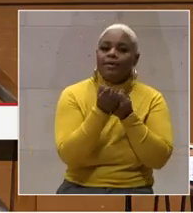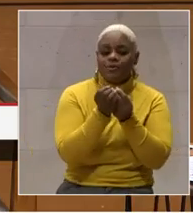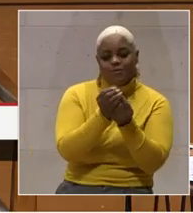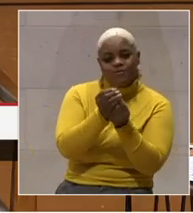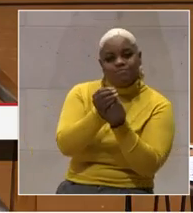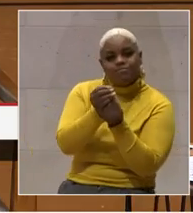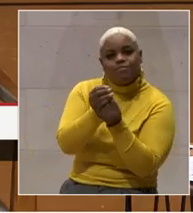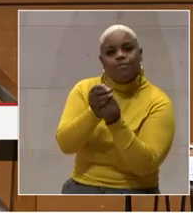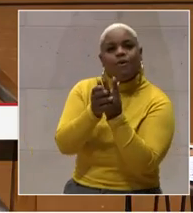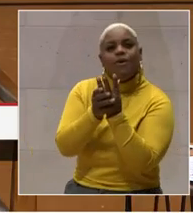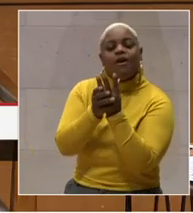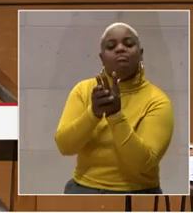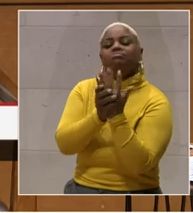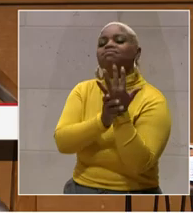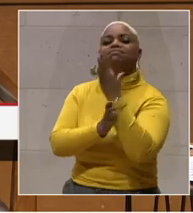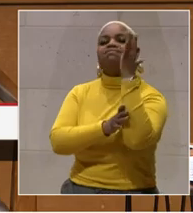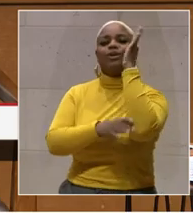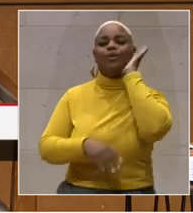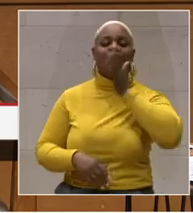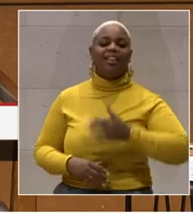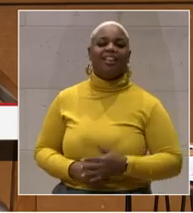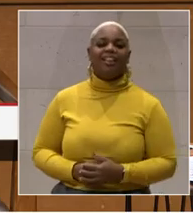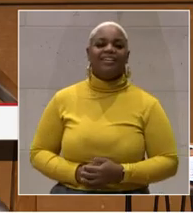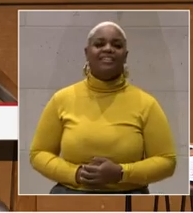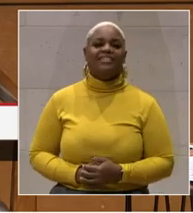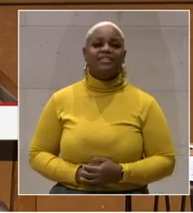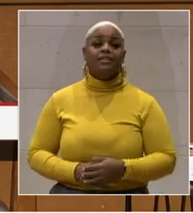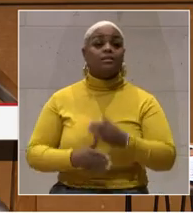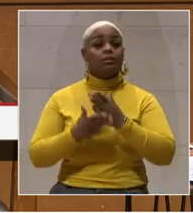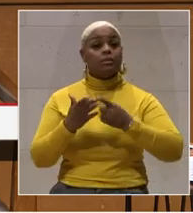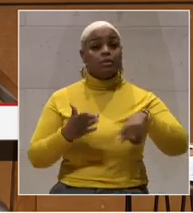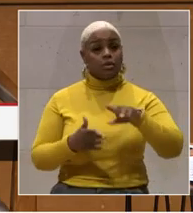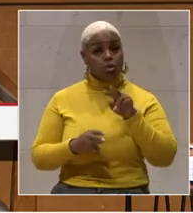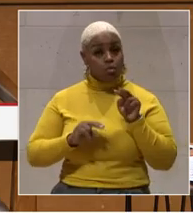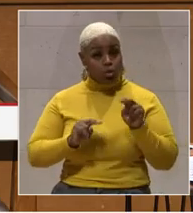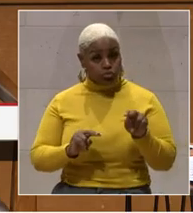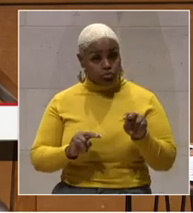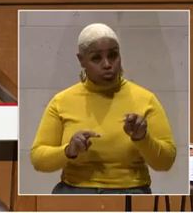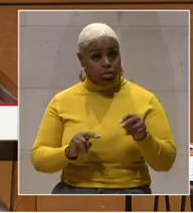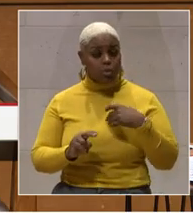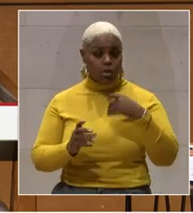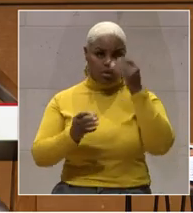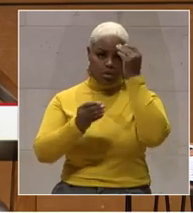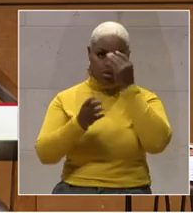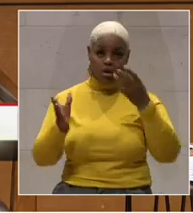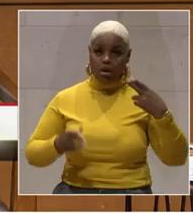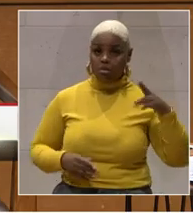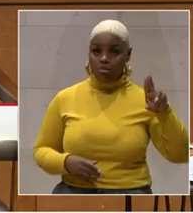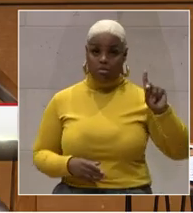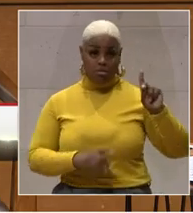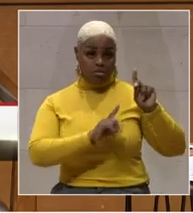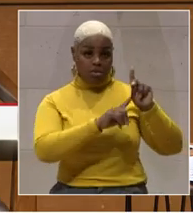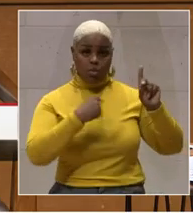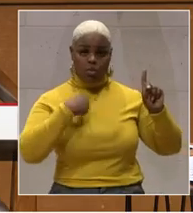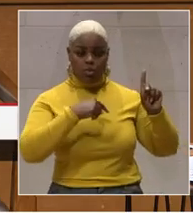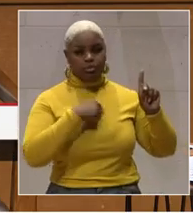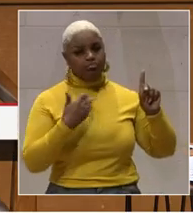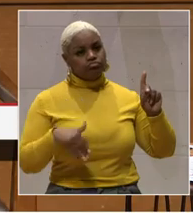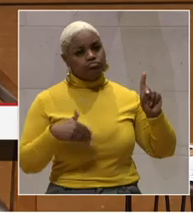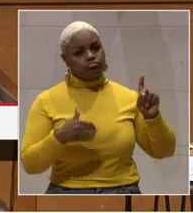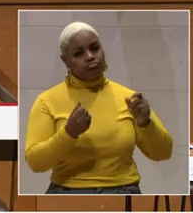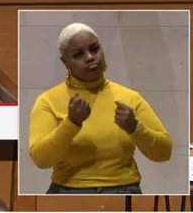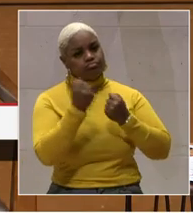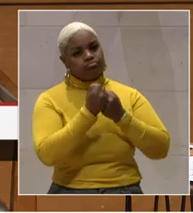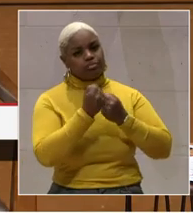I would say to anyone who's watching is HUD certainly is the strongest advocate for housing across the federal